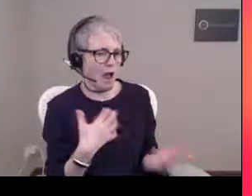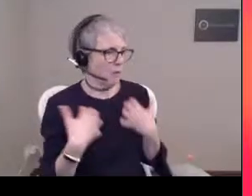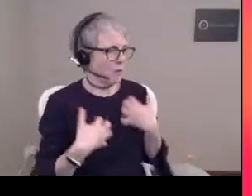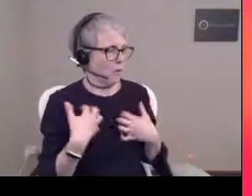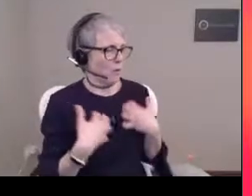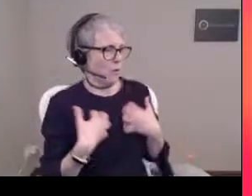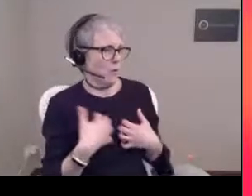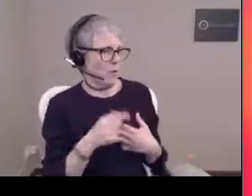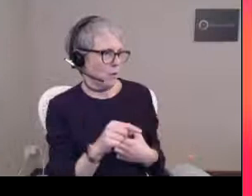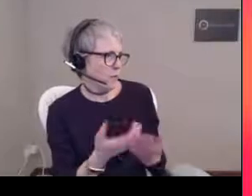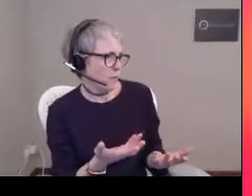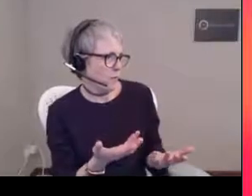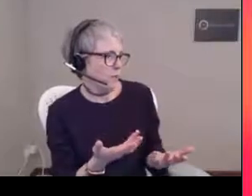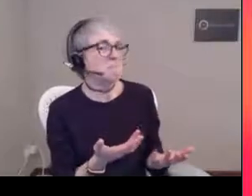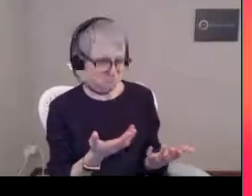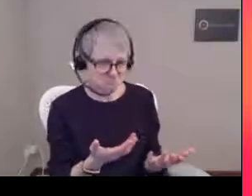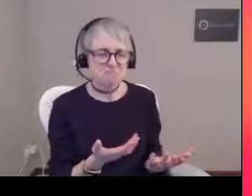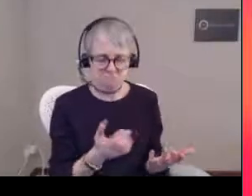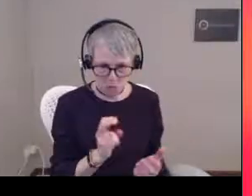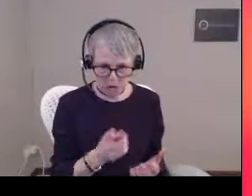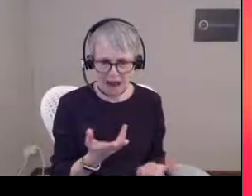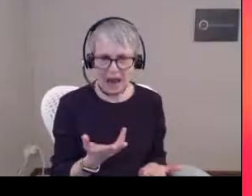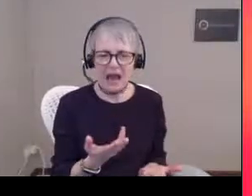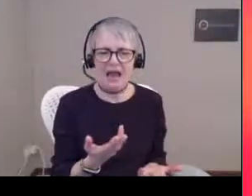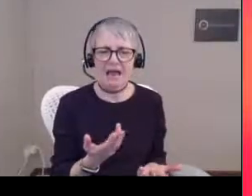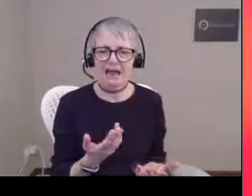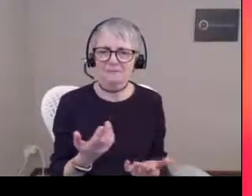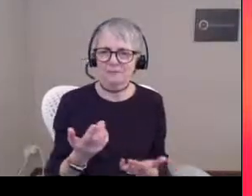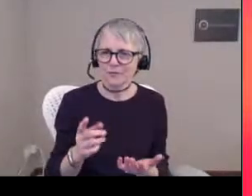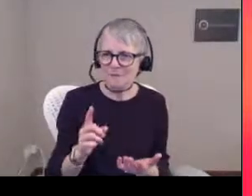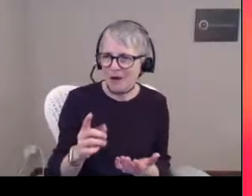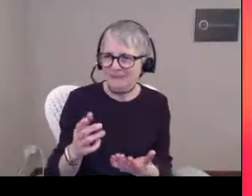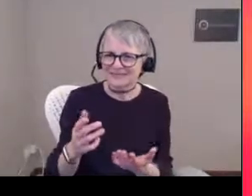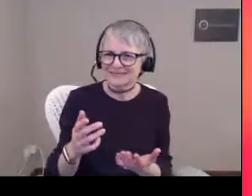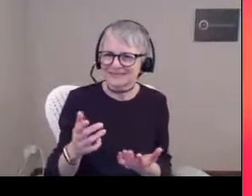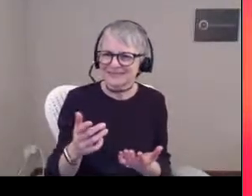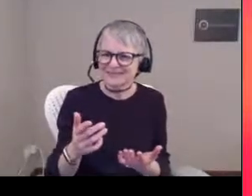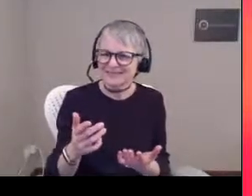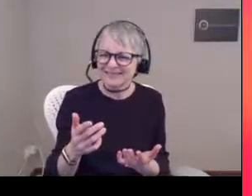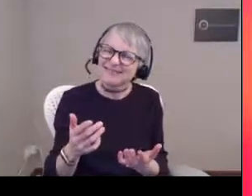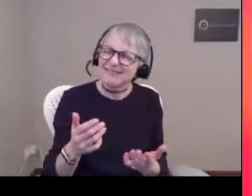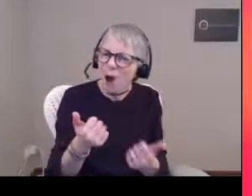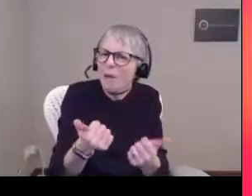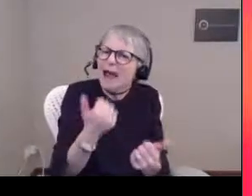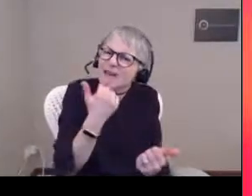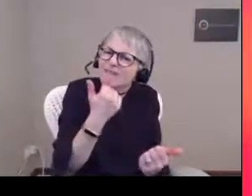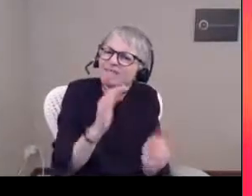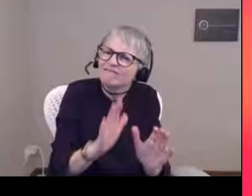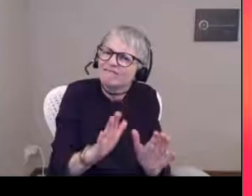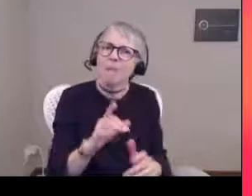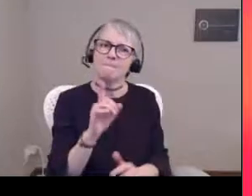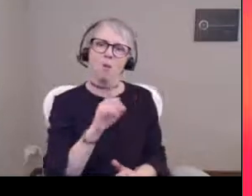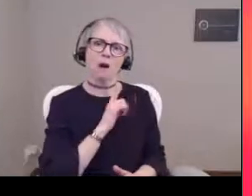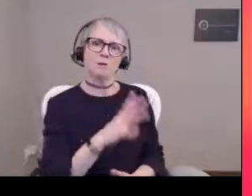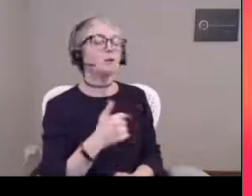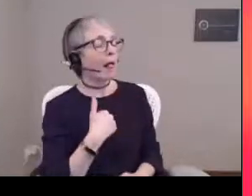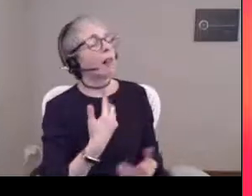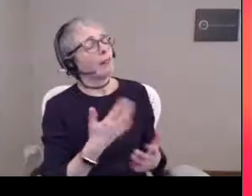in. But some people, if you can try and infuse it, say, well, firstly, I'm really keen on being a legal advisor because of,